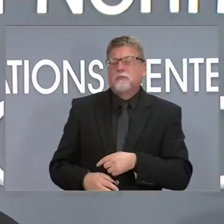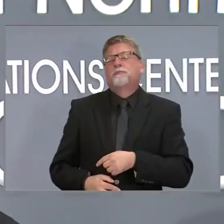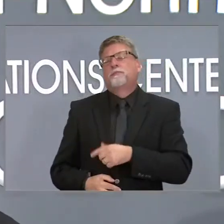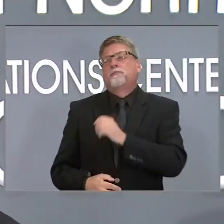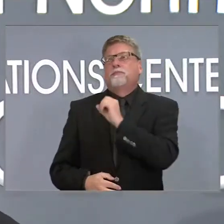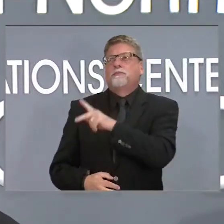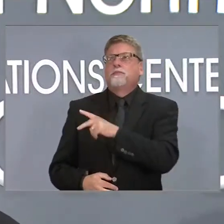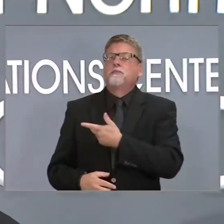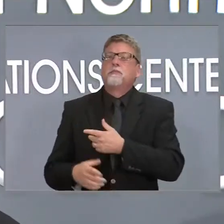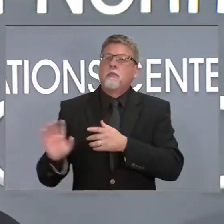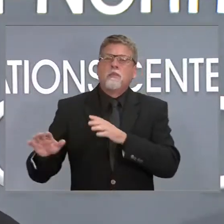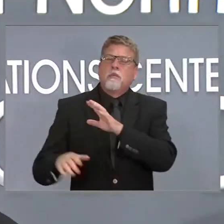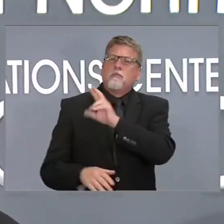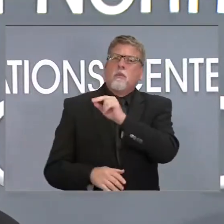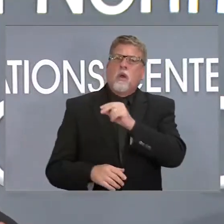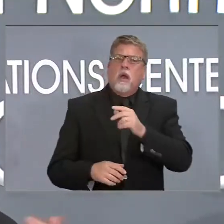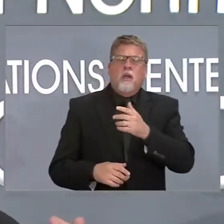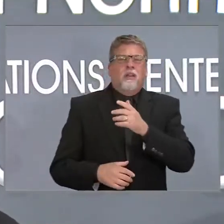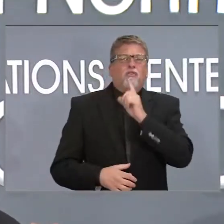have agreement.